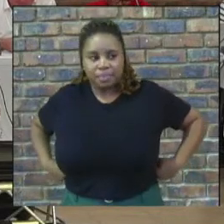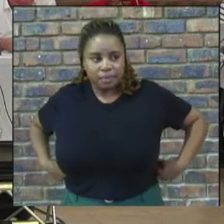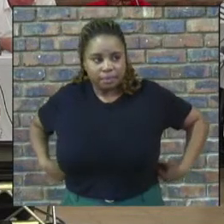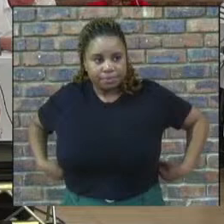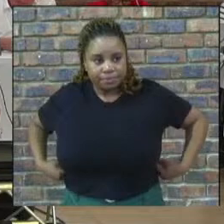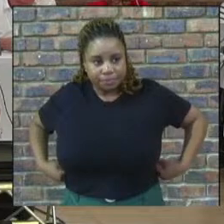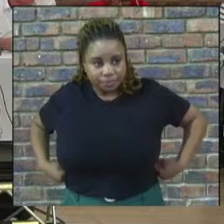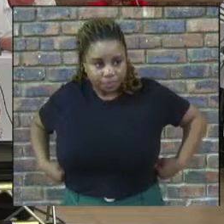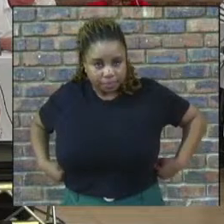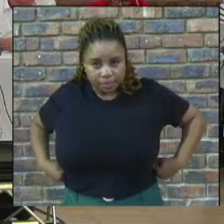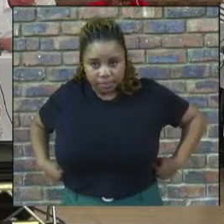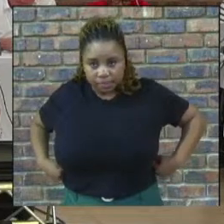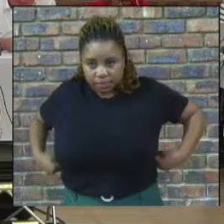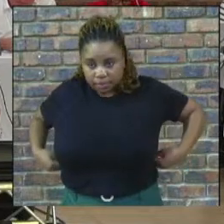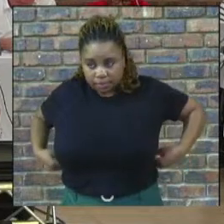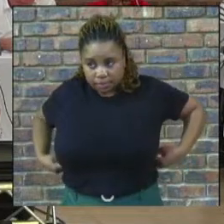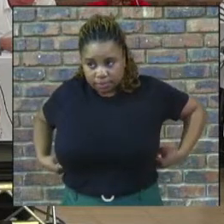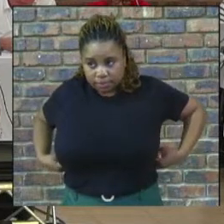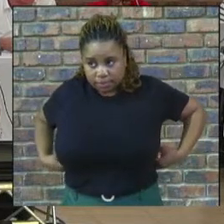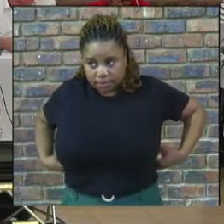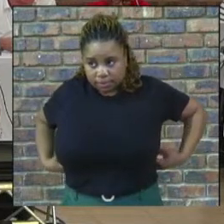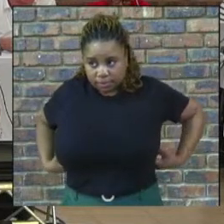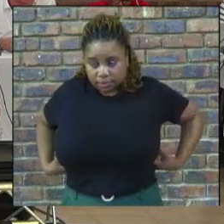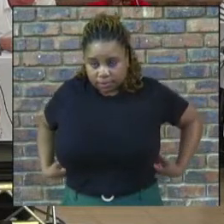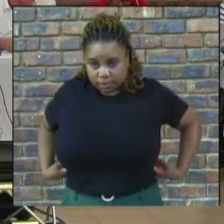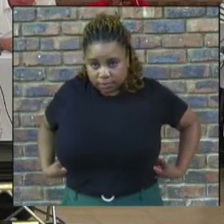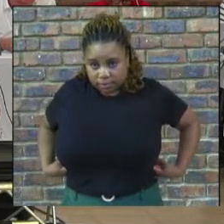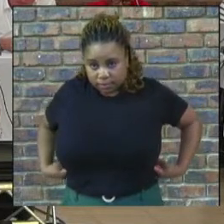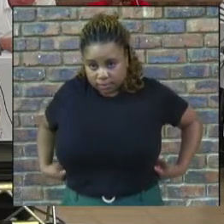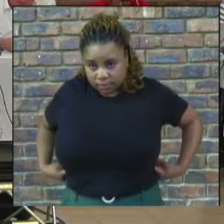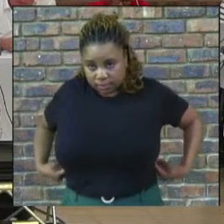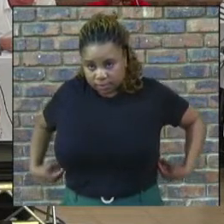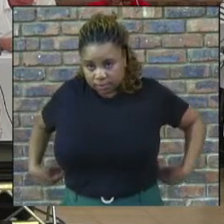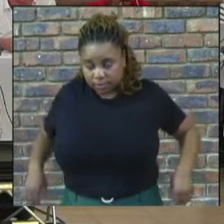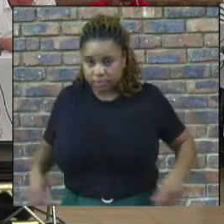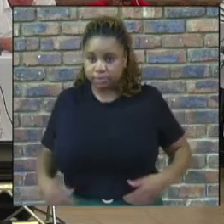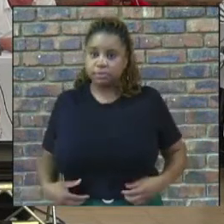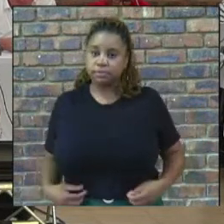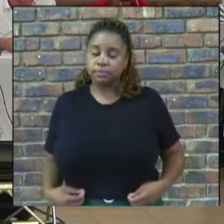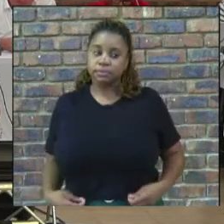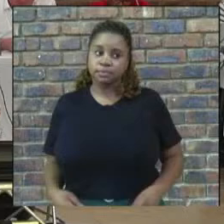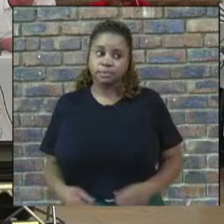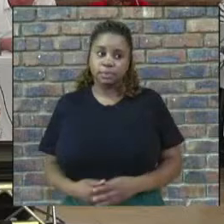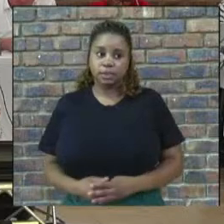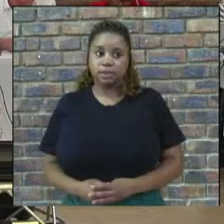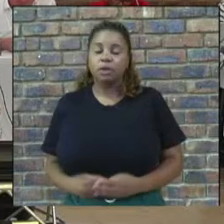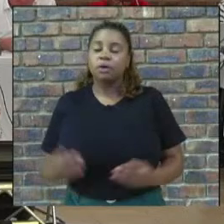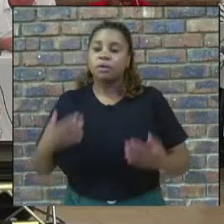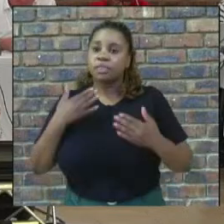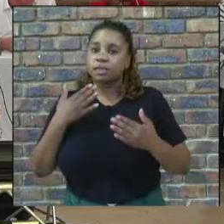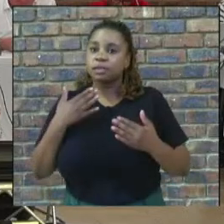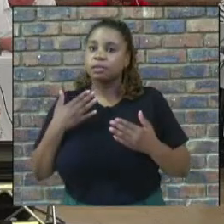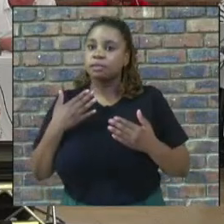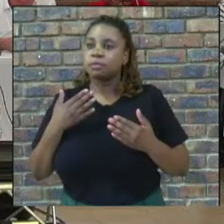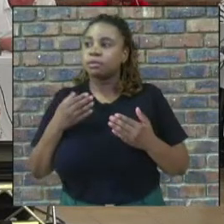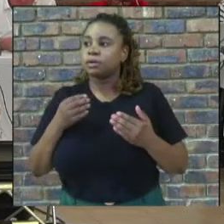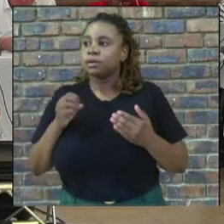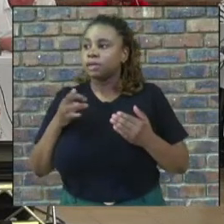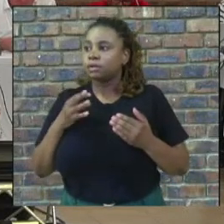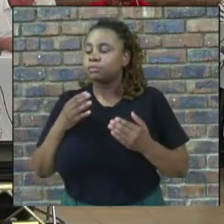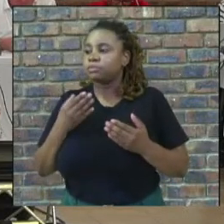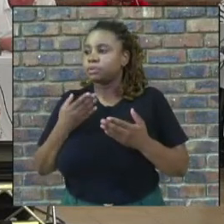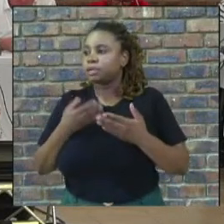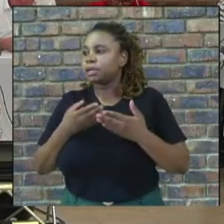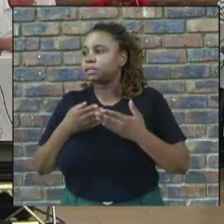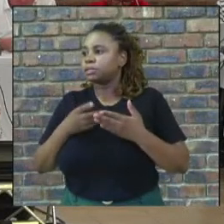Okay, thank you very much. Dear Pello, if you could add more meat to your bones. Economic development, Dibagay.